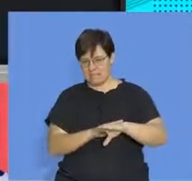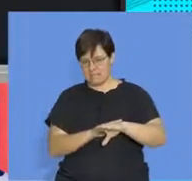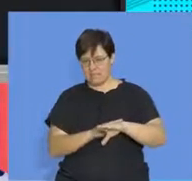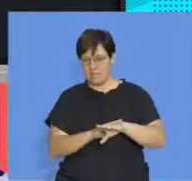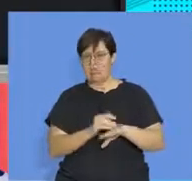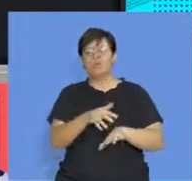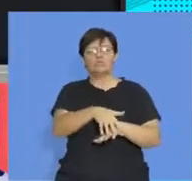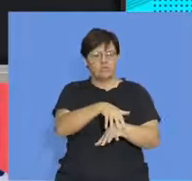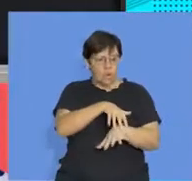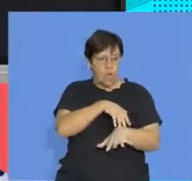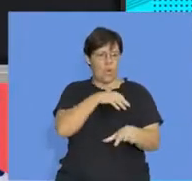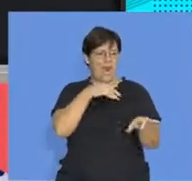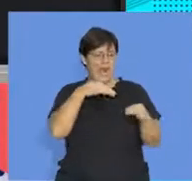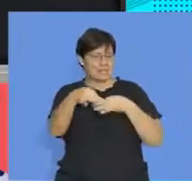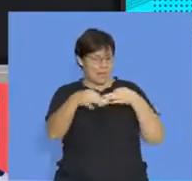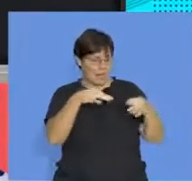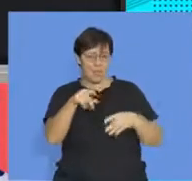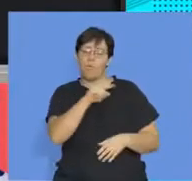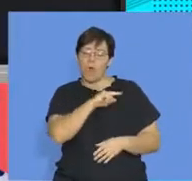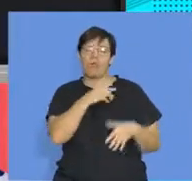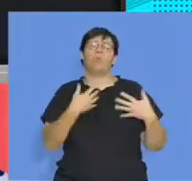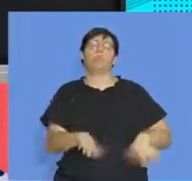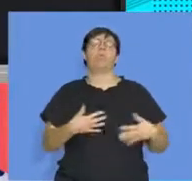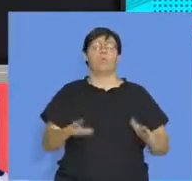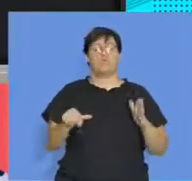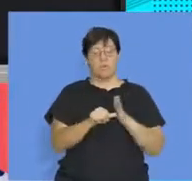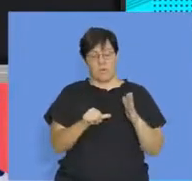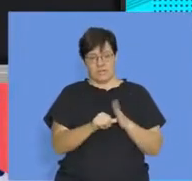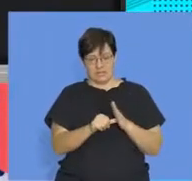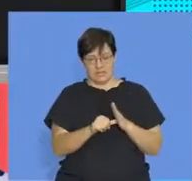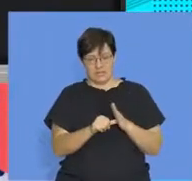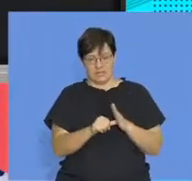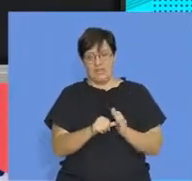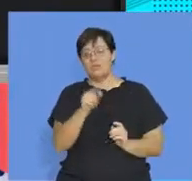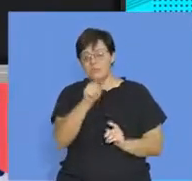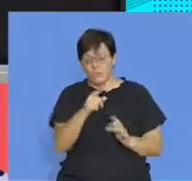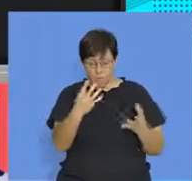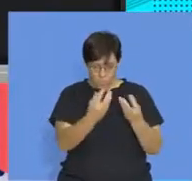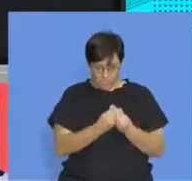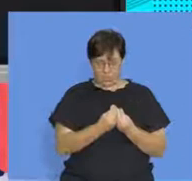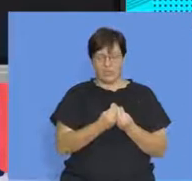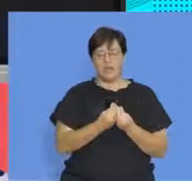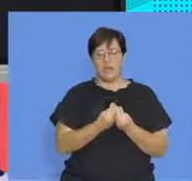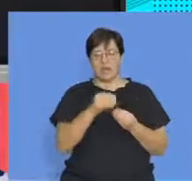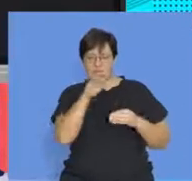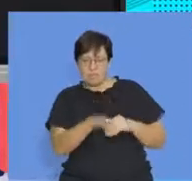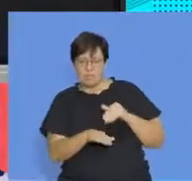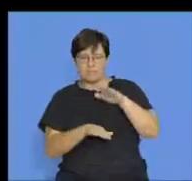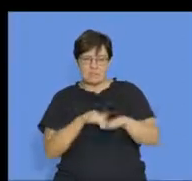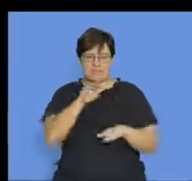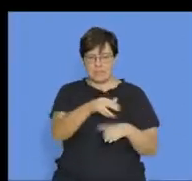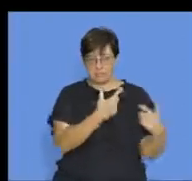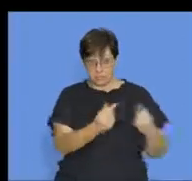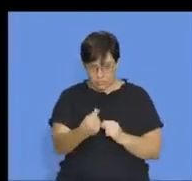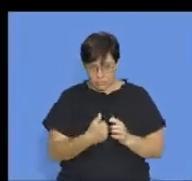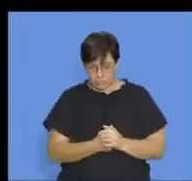go quite slowly because this is absolutely important. And again, guys, work with me. So we are